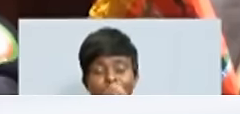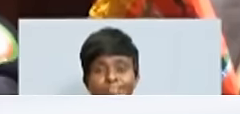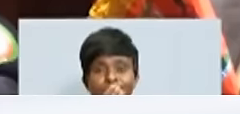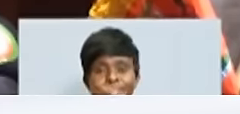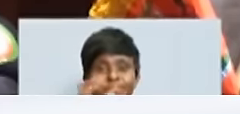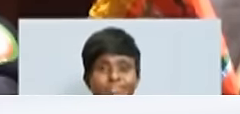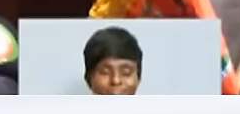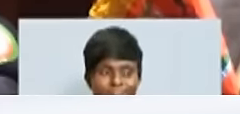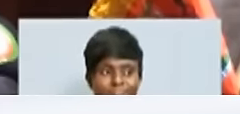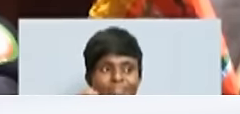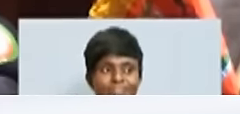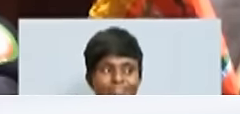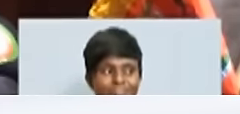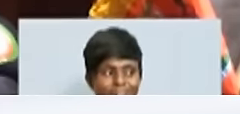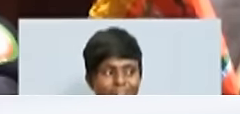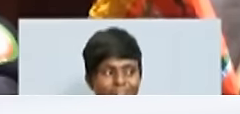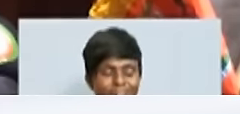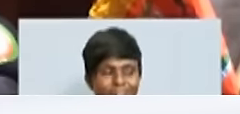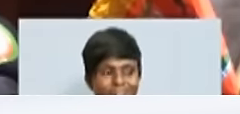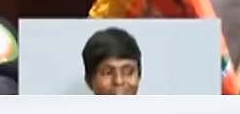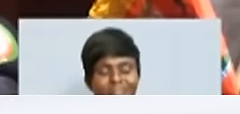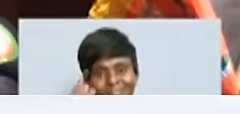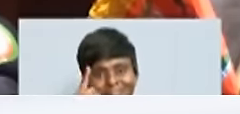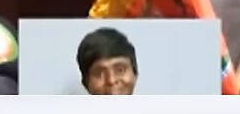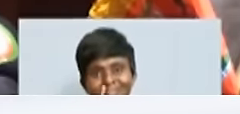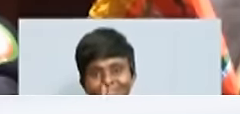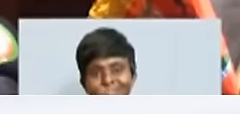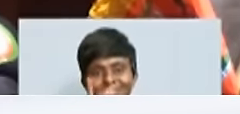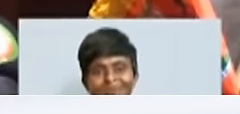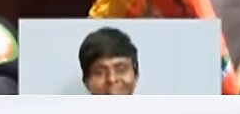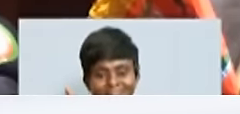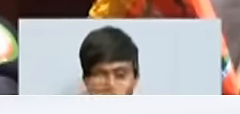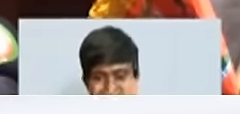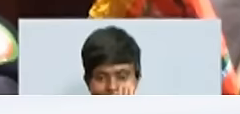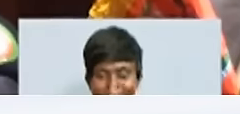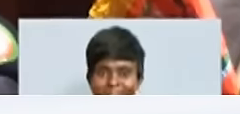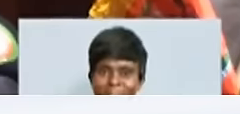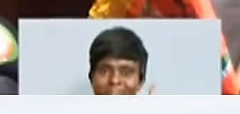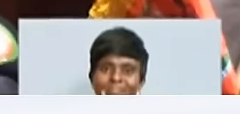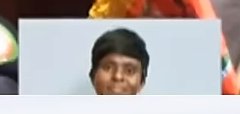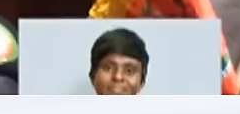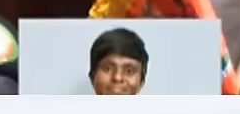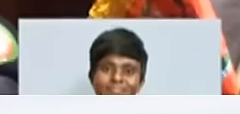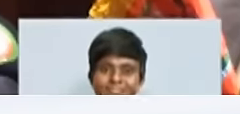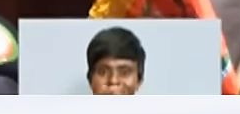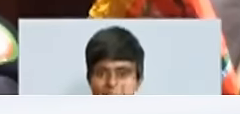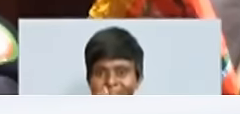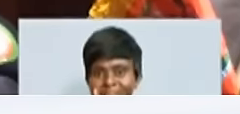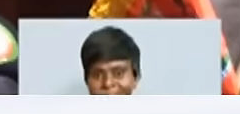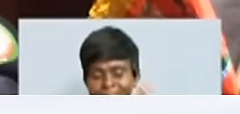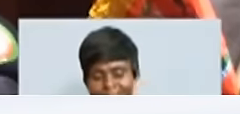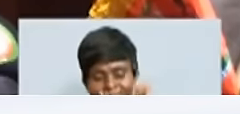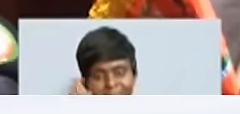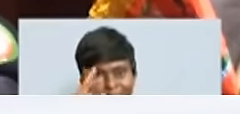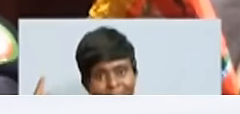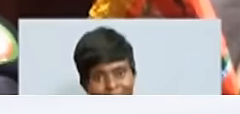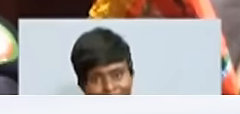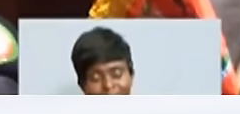opportunity. We understand our democracy, constitutional democracy. Leaders will come